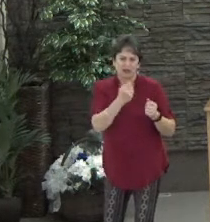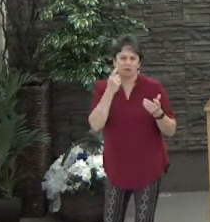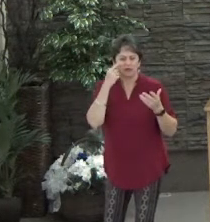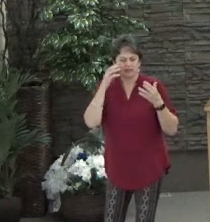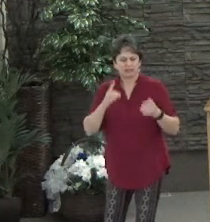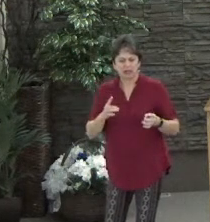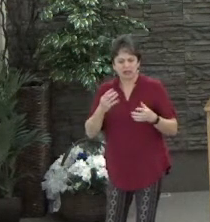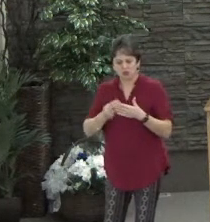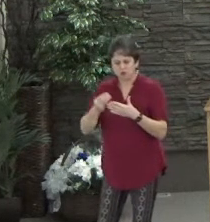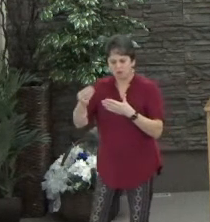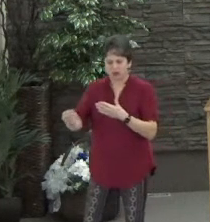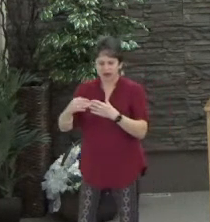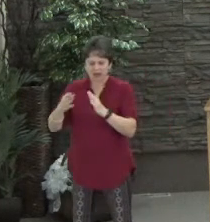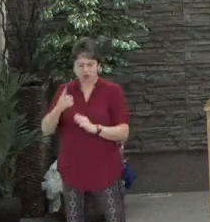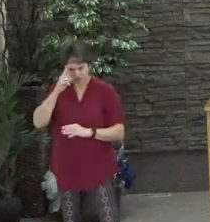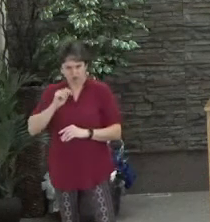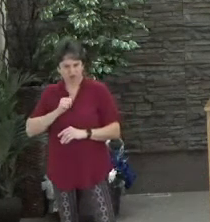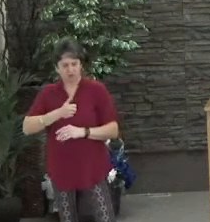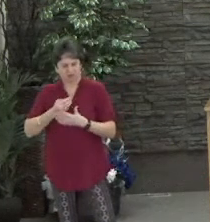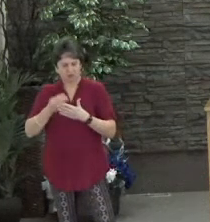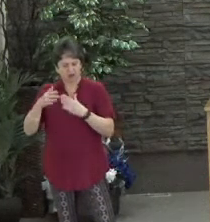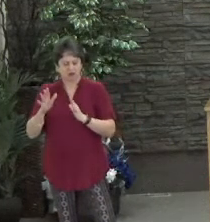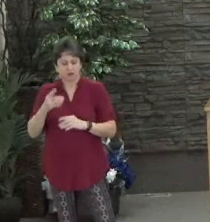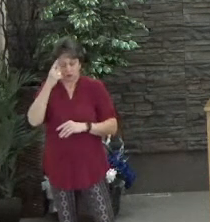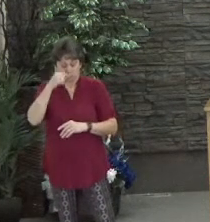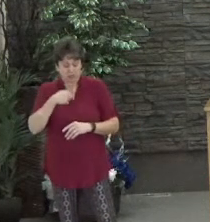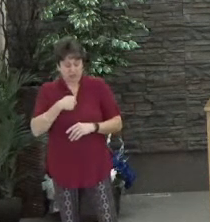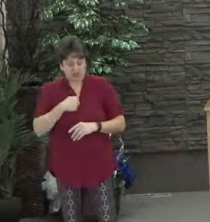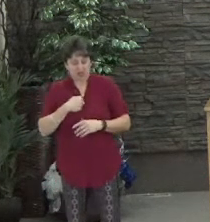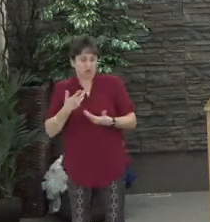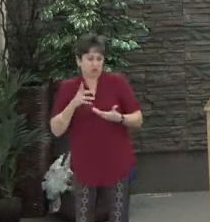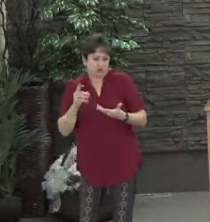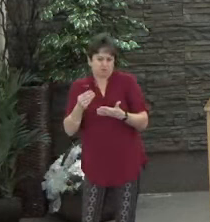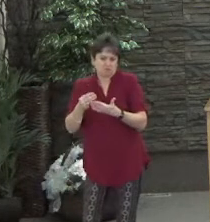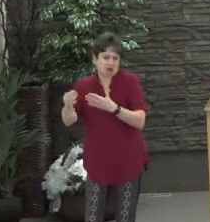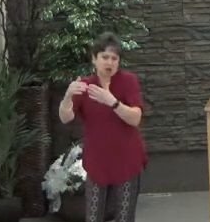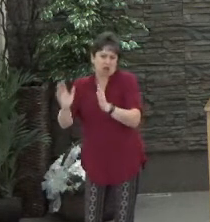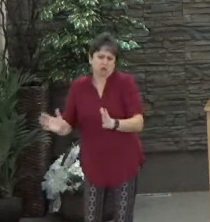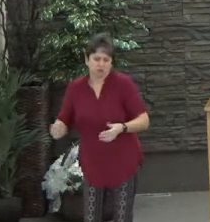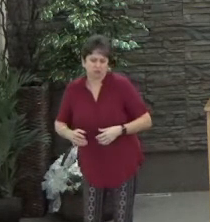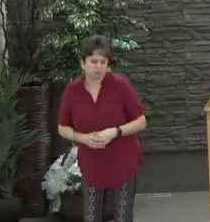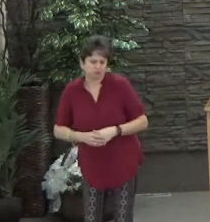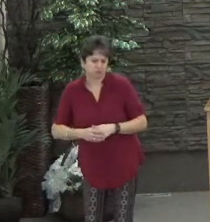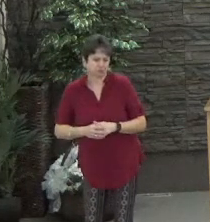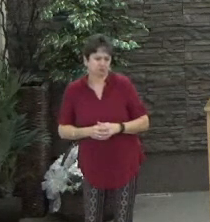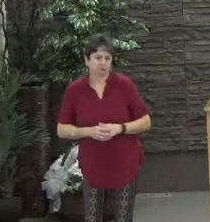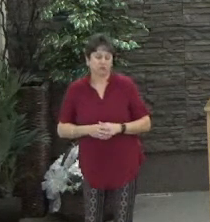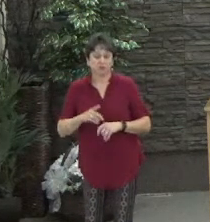the decision to buy a house. And to me, it was just buying a house. But the church saw that